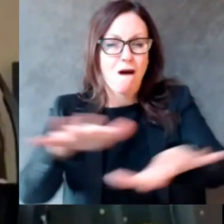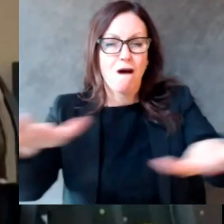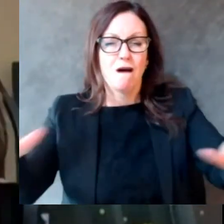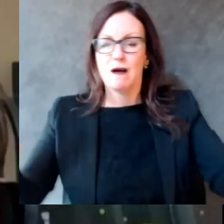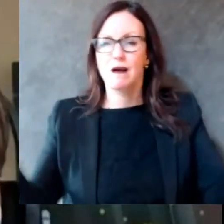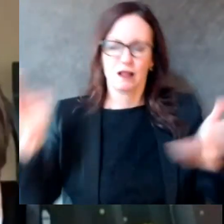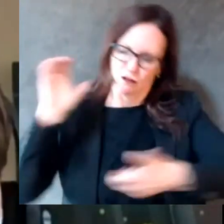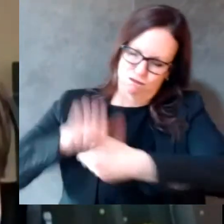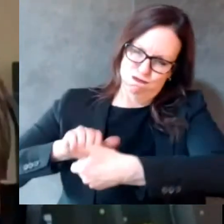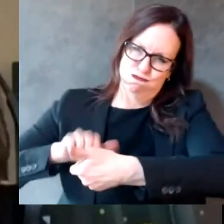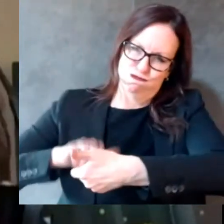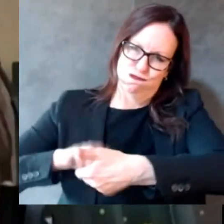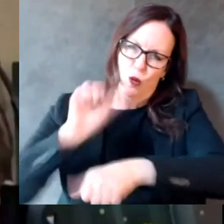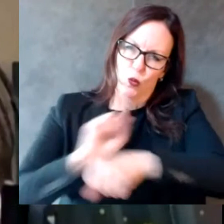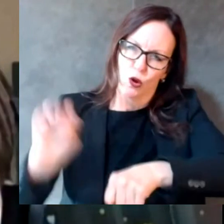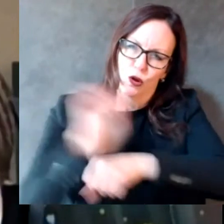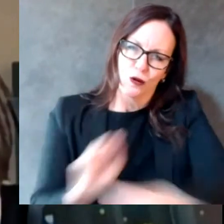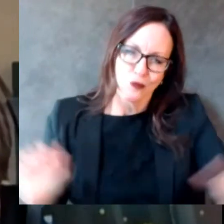of Moderna vaccine,